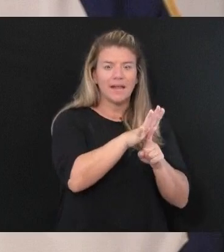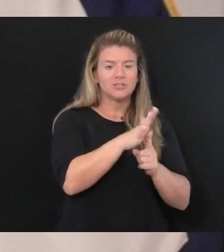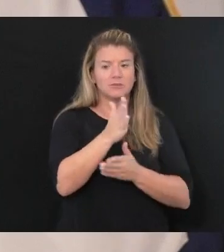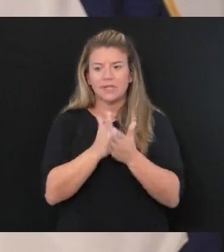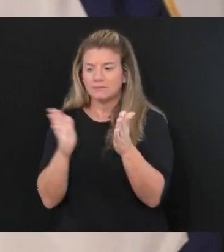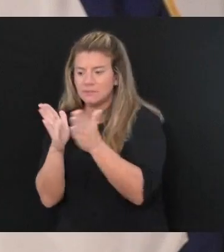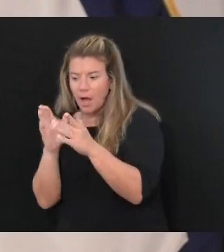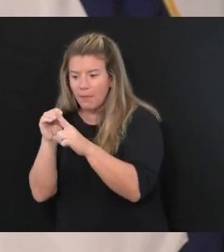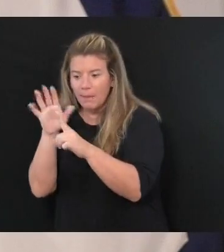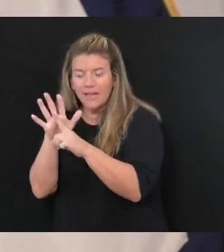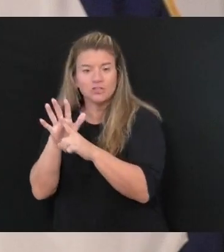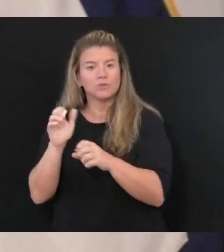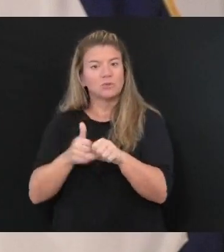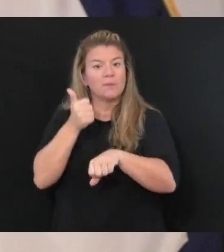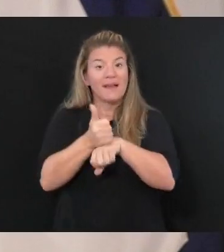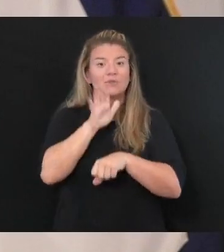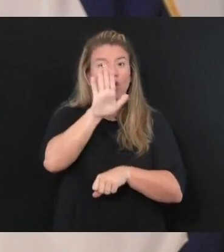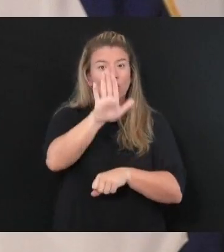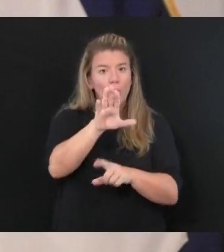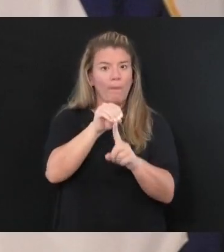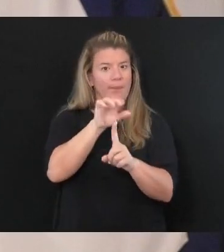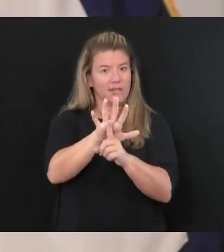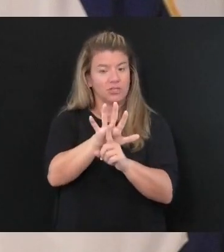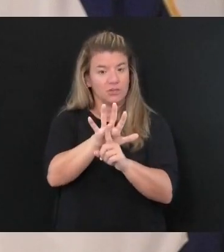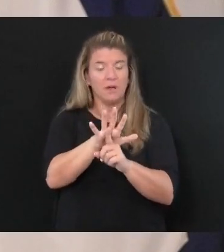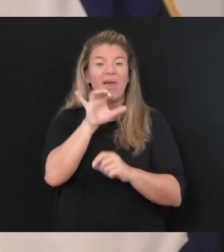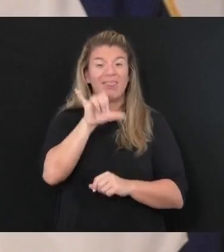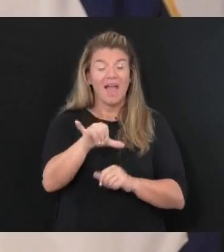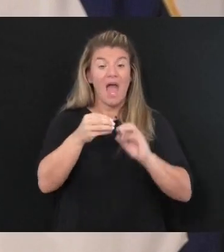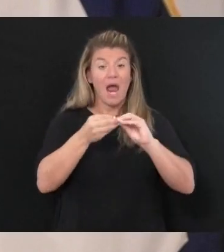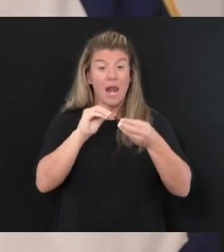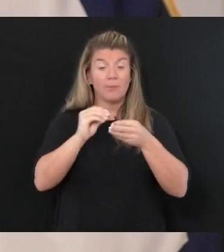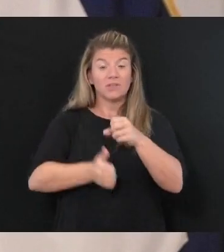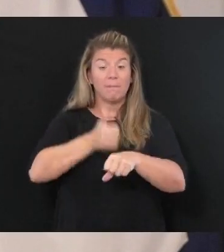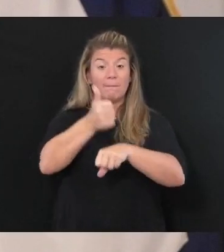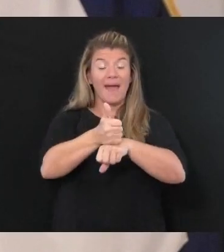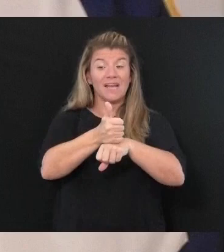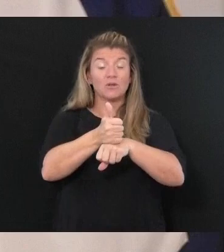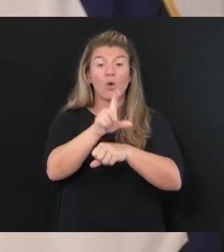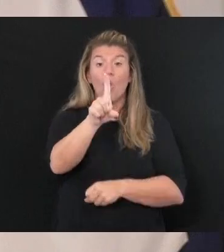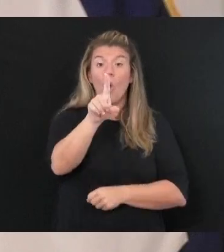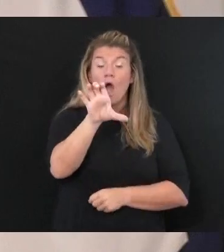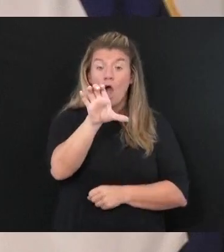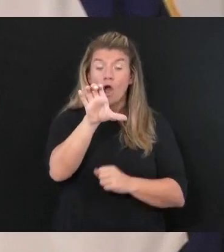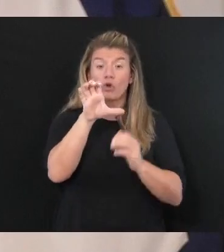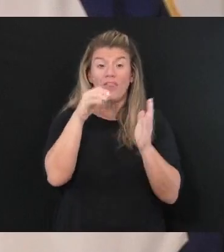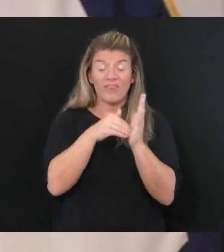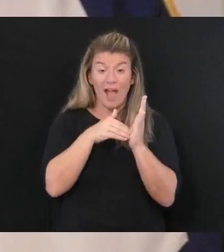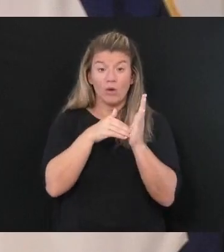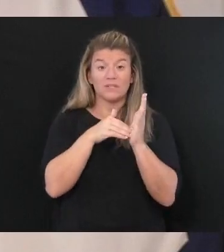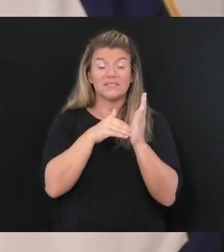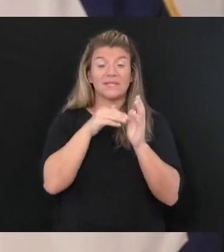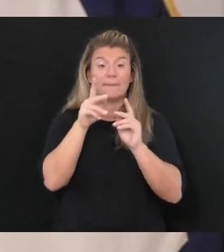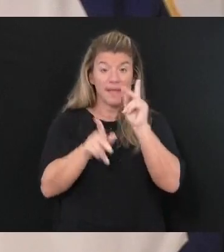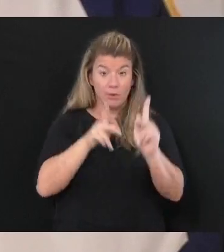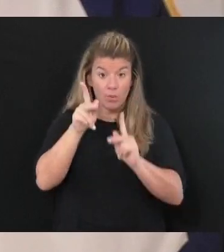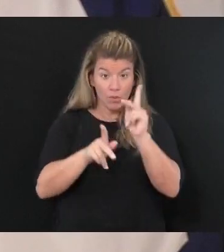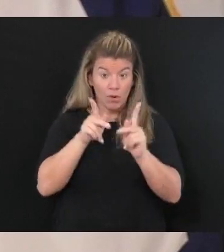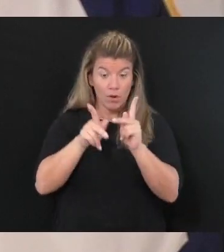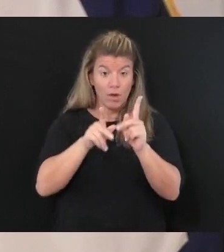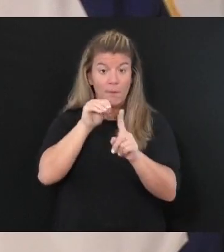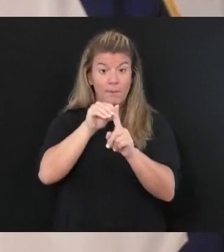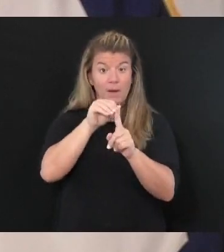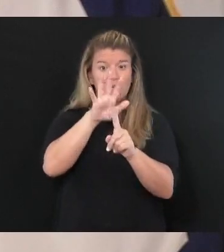population. But but it will be based on 100,000 people population as